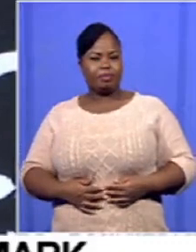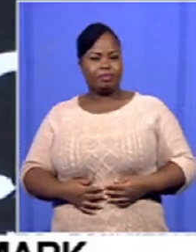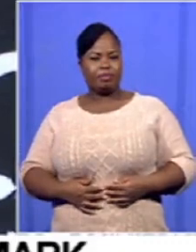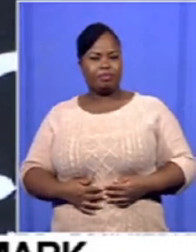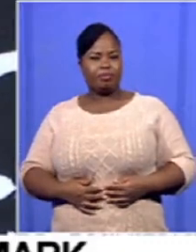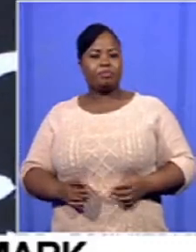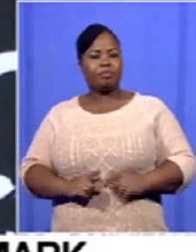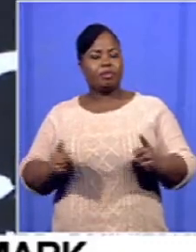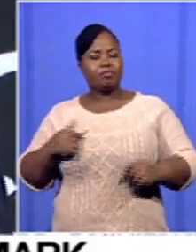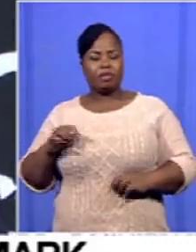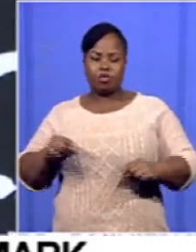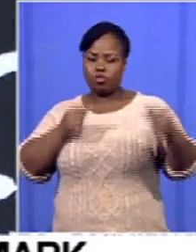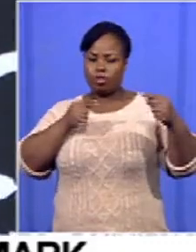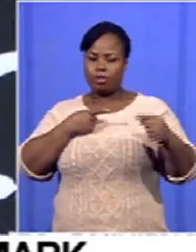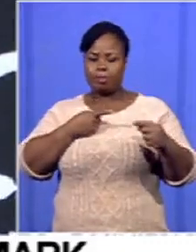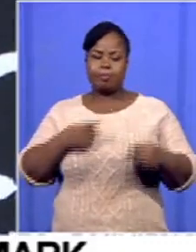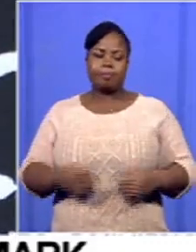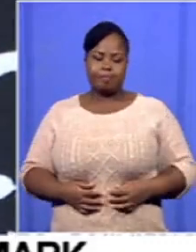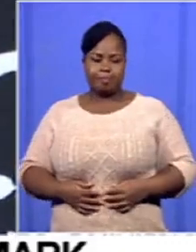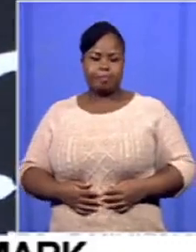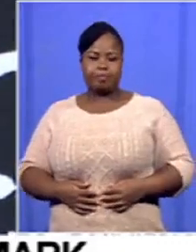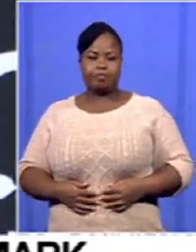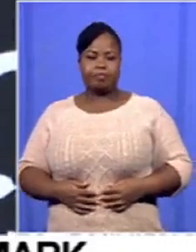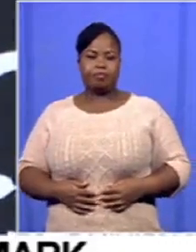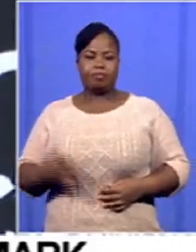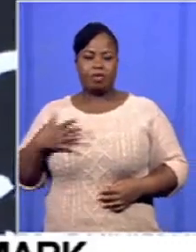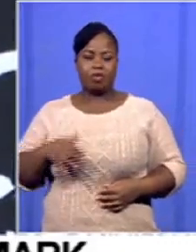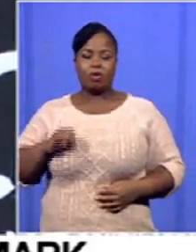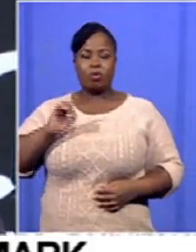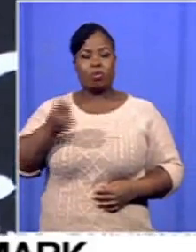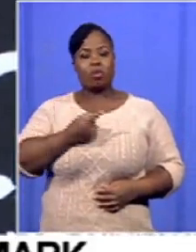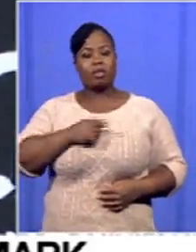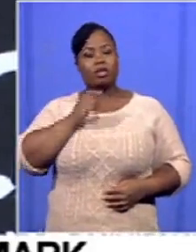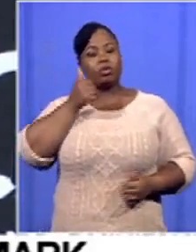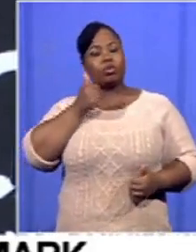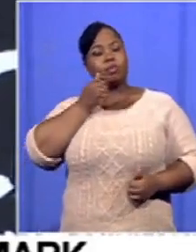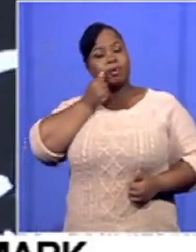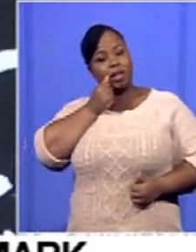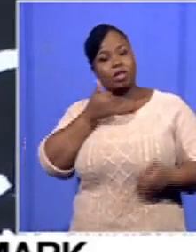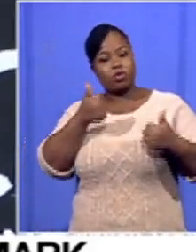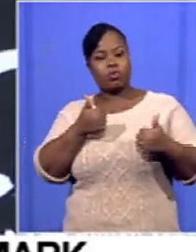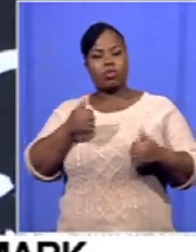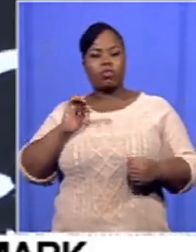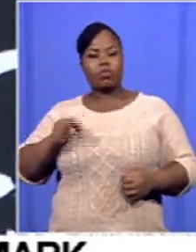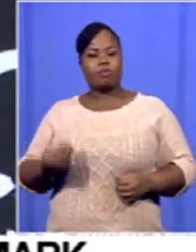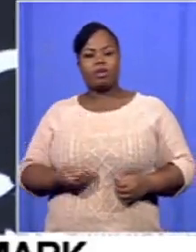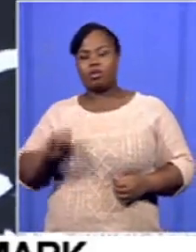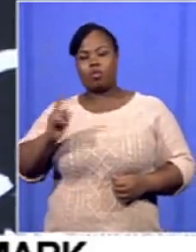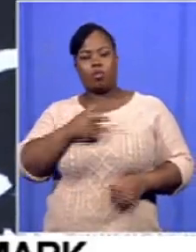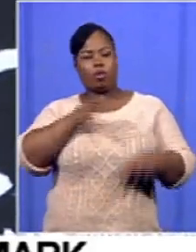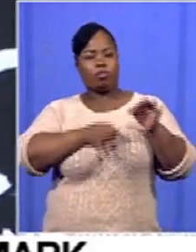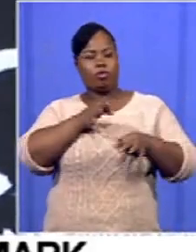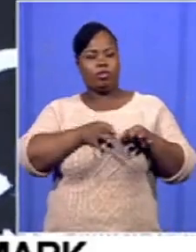But I want to challenge them and say this. I want every good man and every good woman in all political